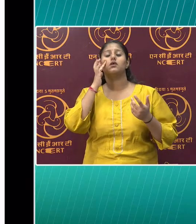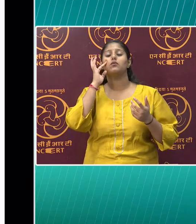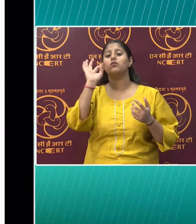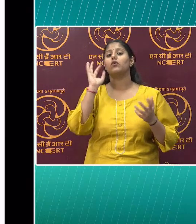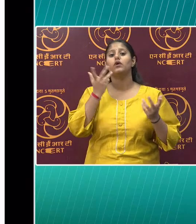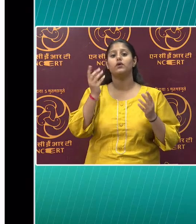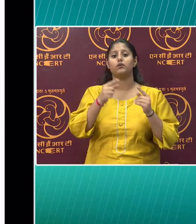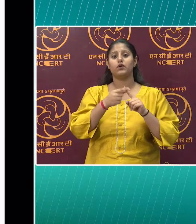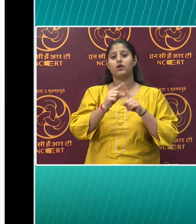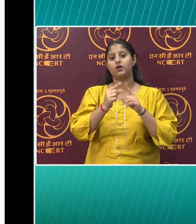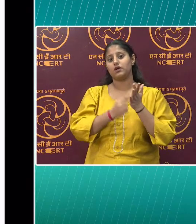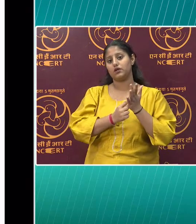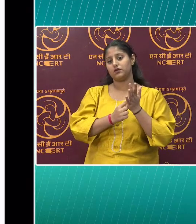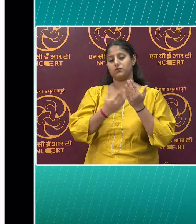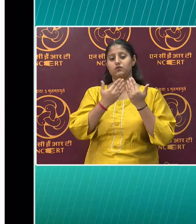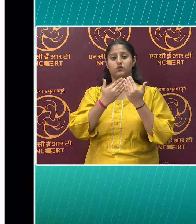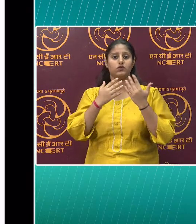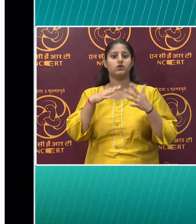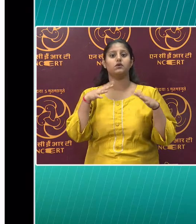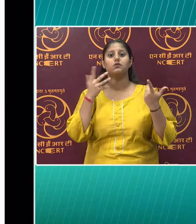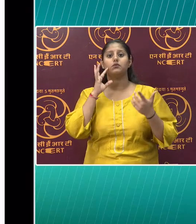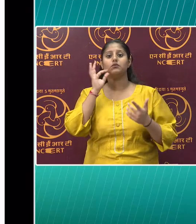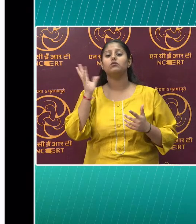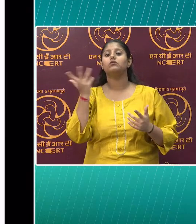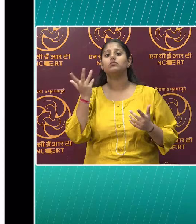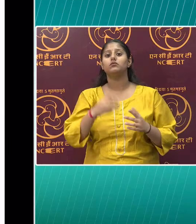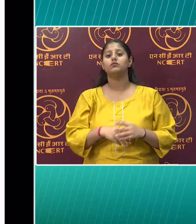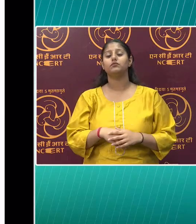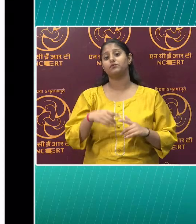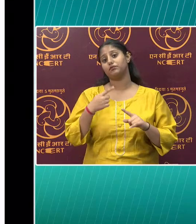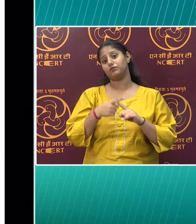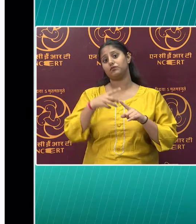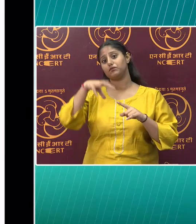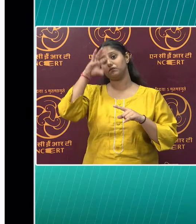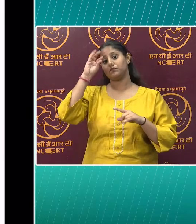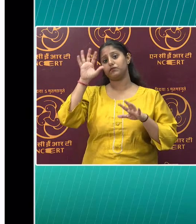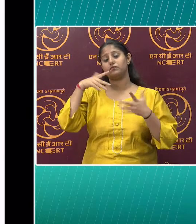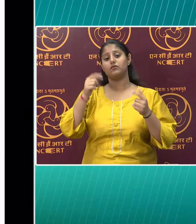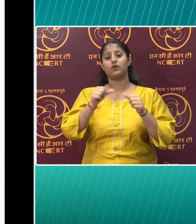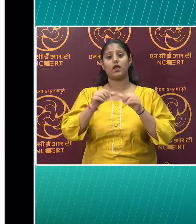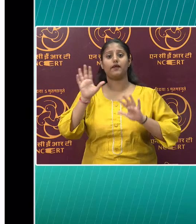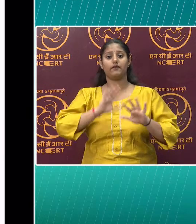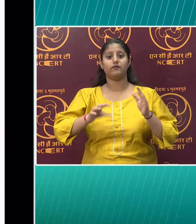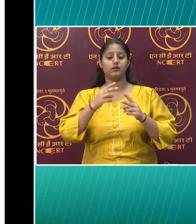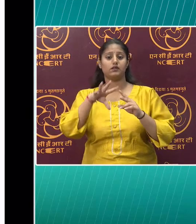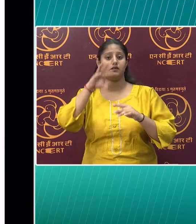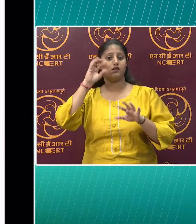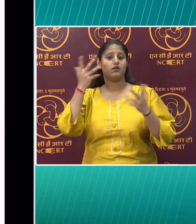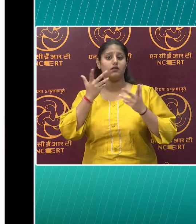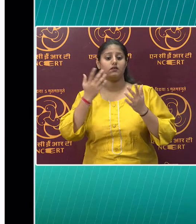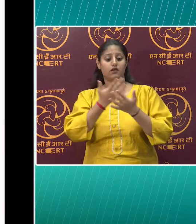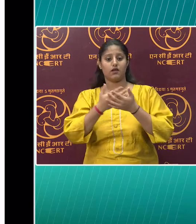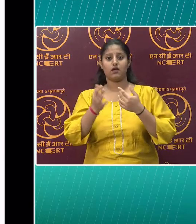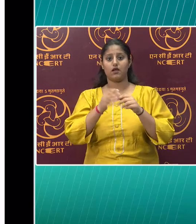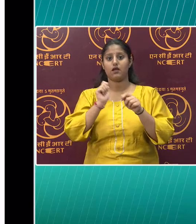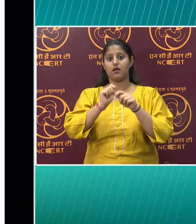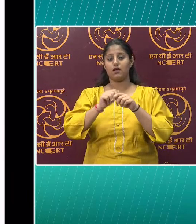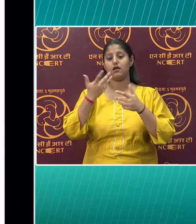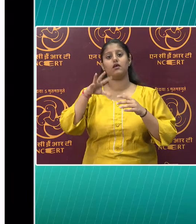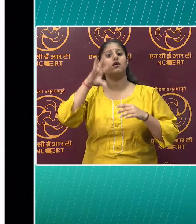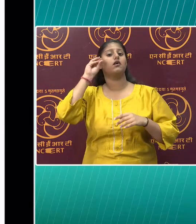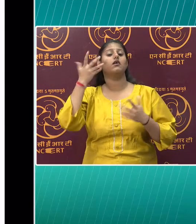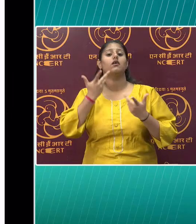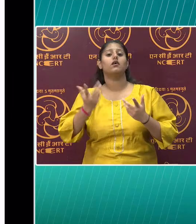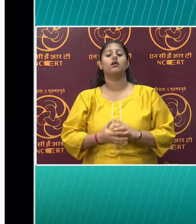also how it is helping our children to learn through activities or hands-on activities.